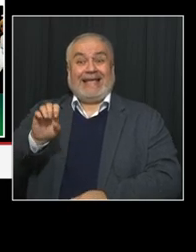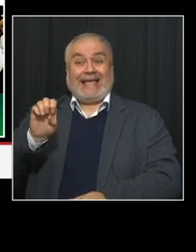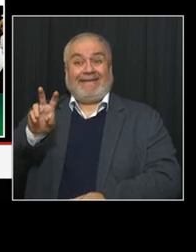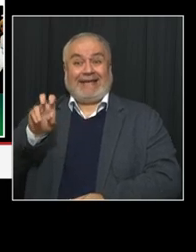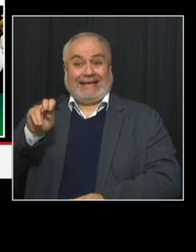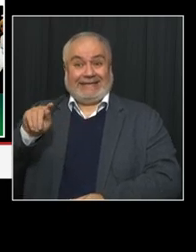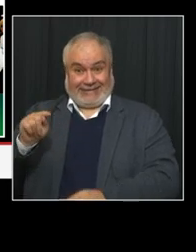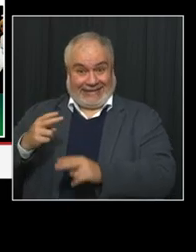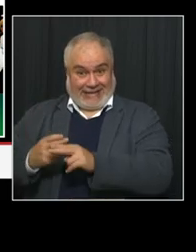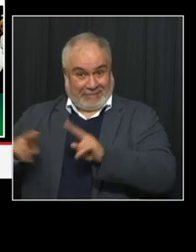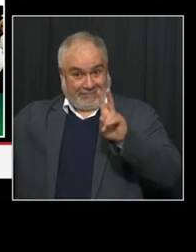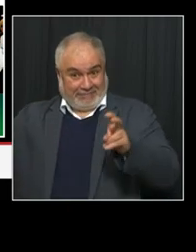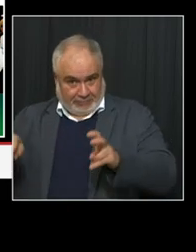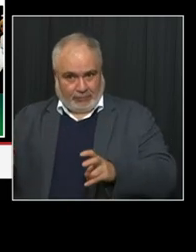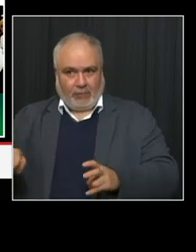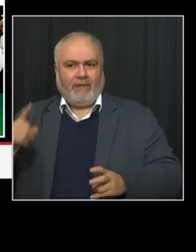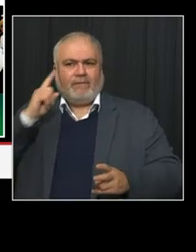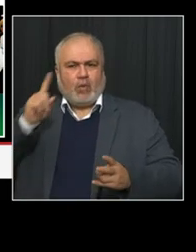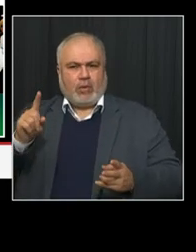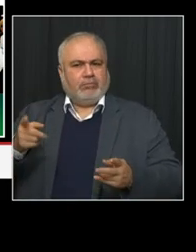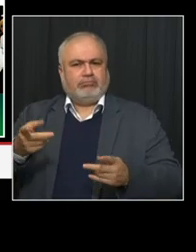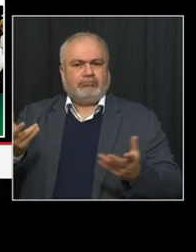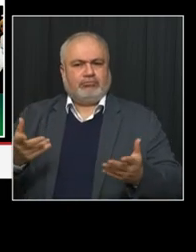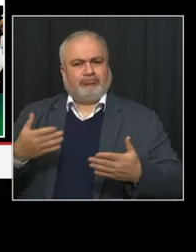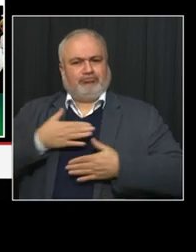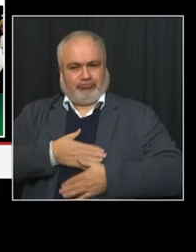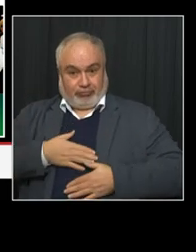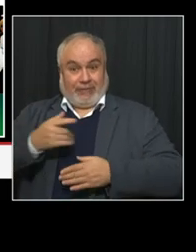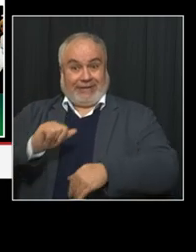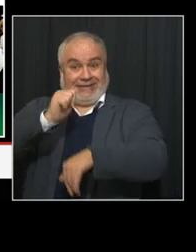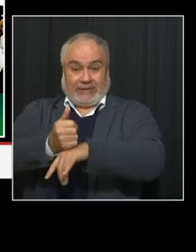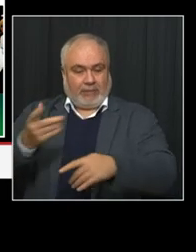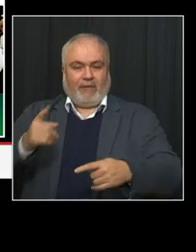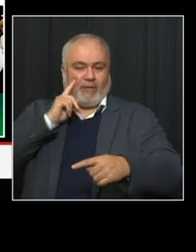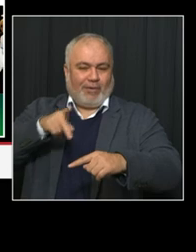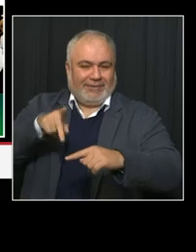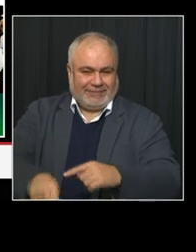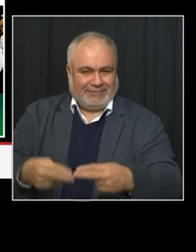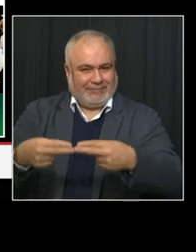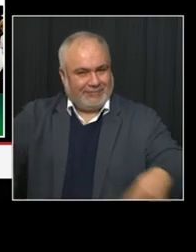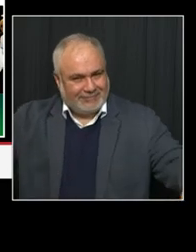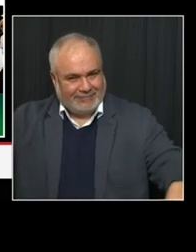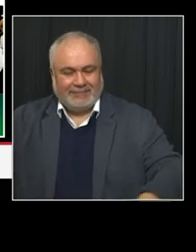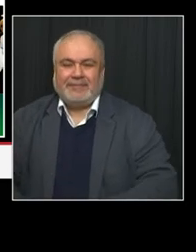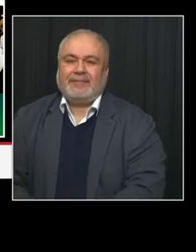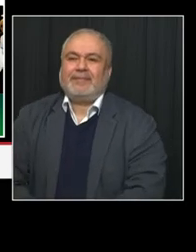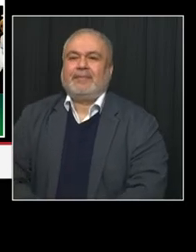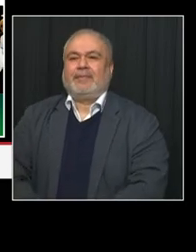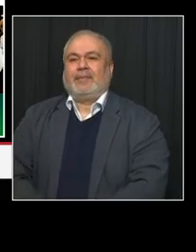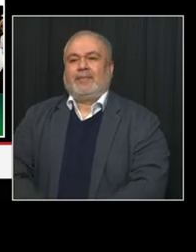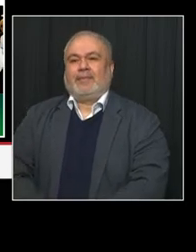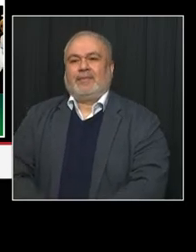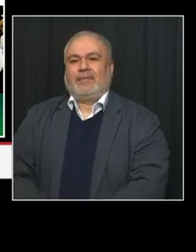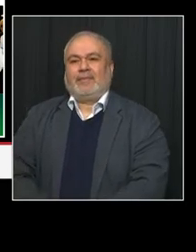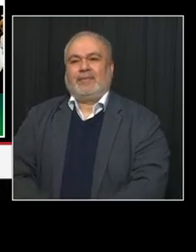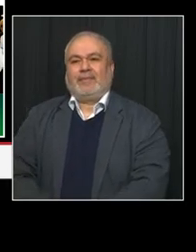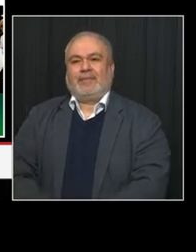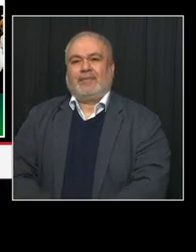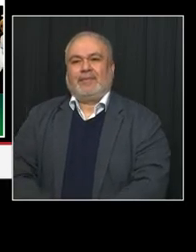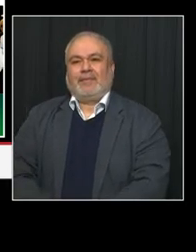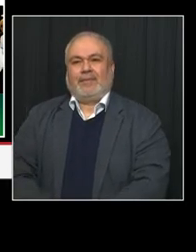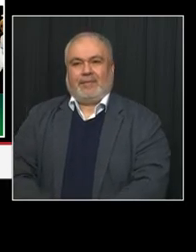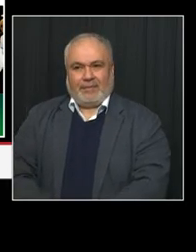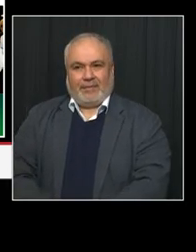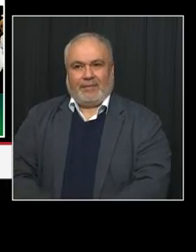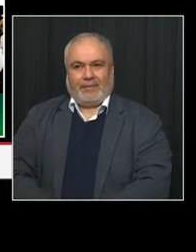wonderful, fantastic facility. We're creating a new senior wellness center in Ward 8. And we are currently embarking